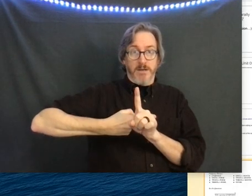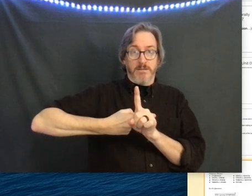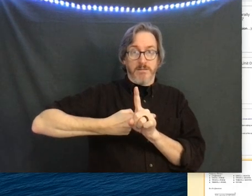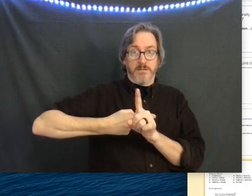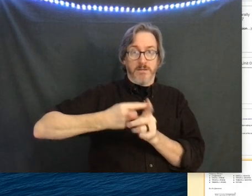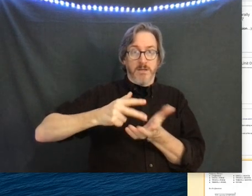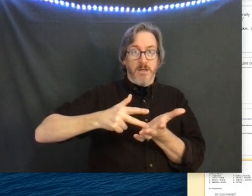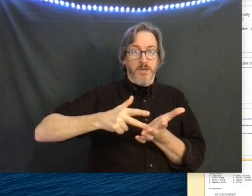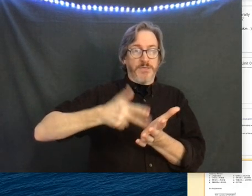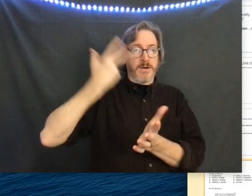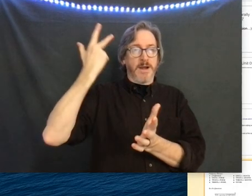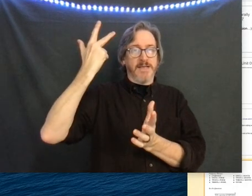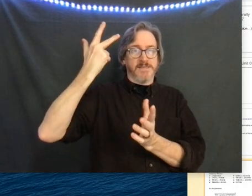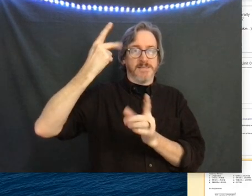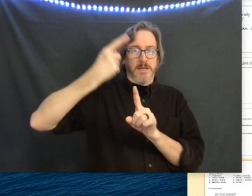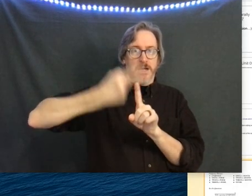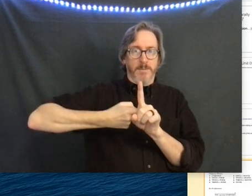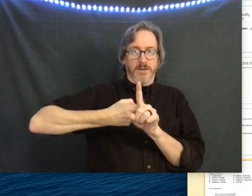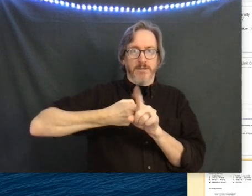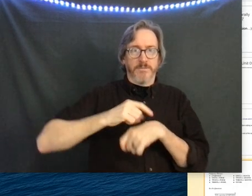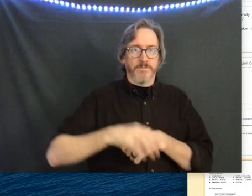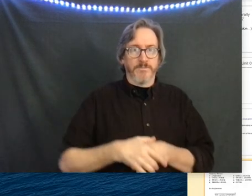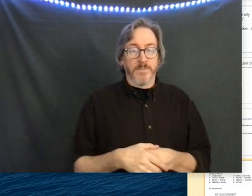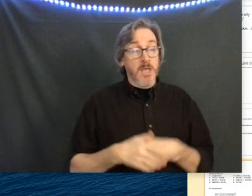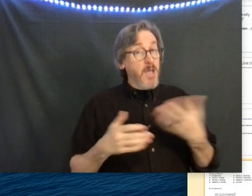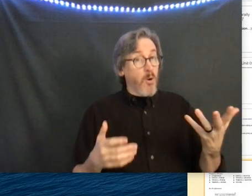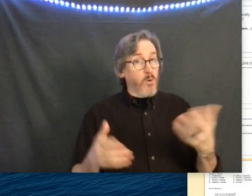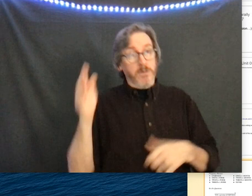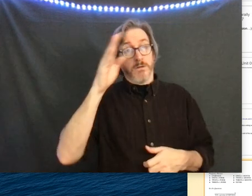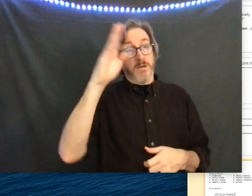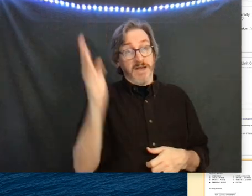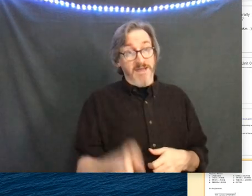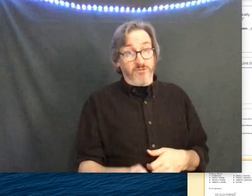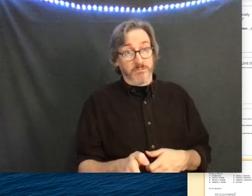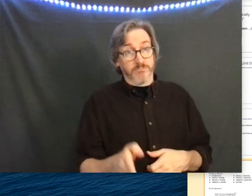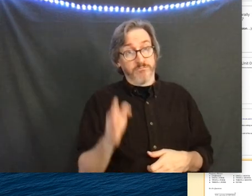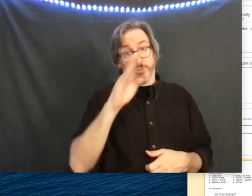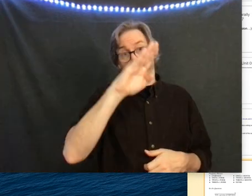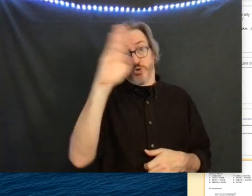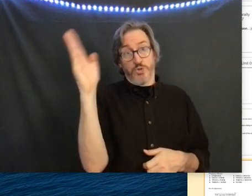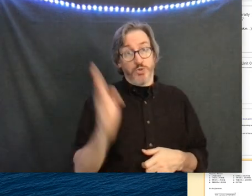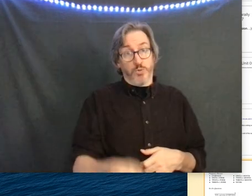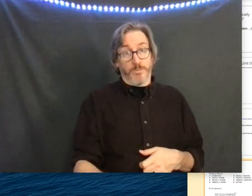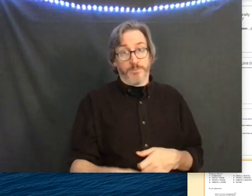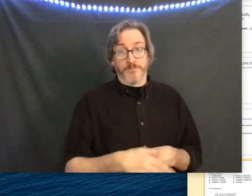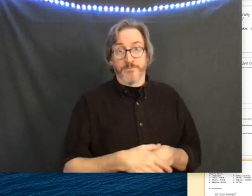a month. Thrice a month. Or never.